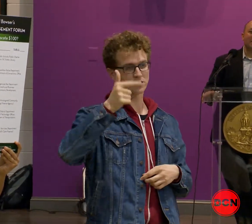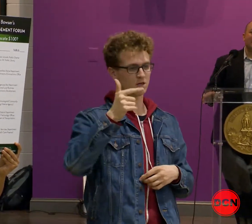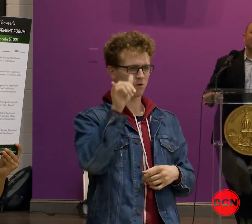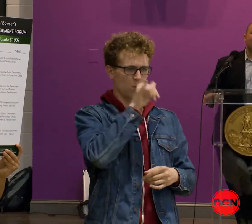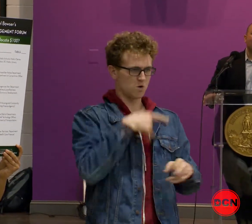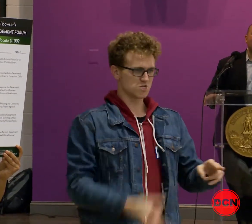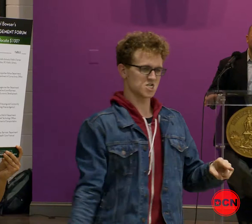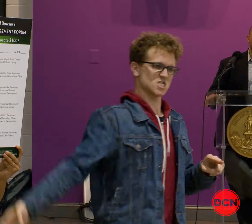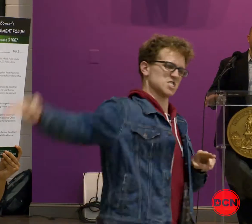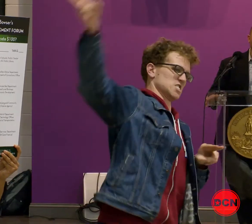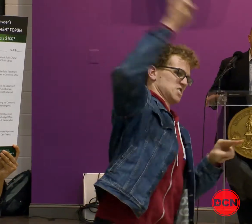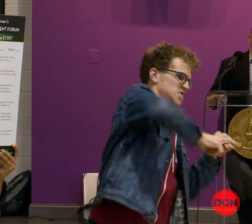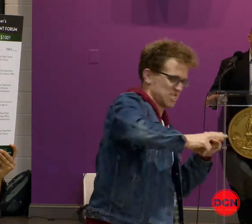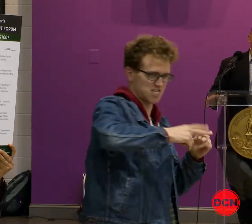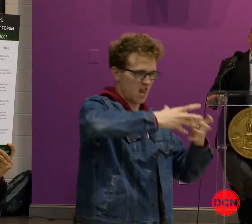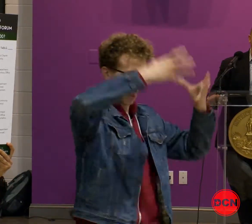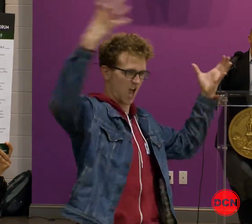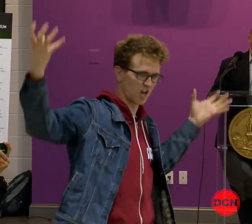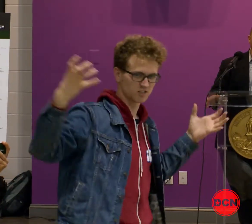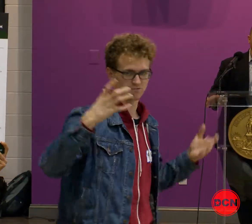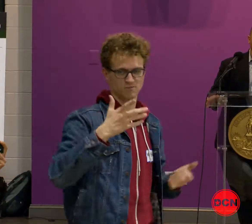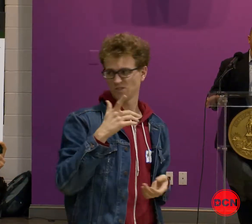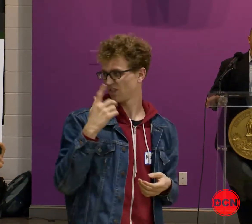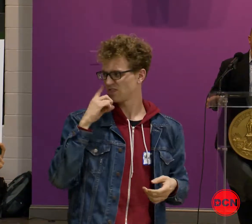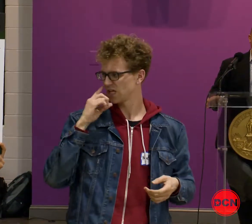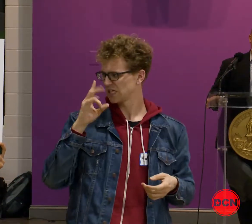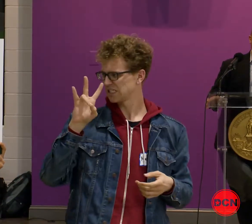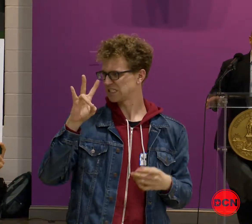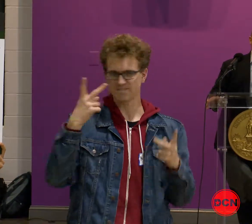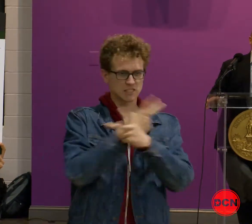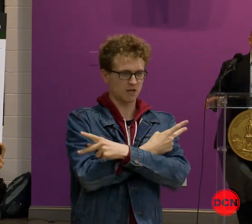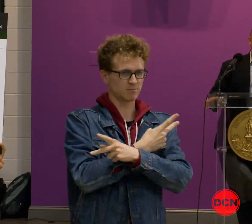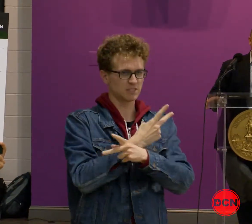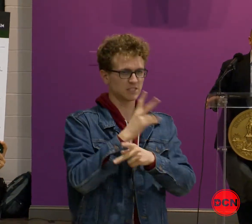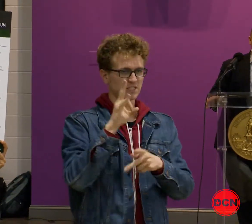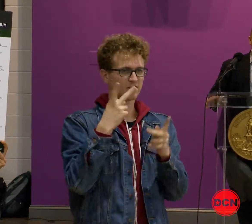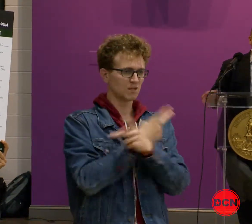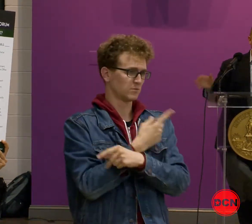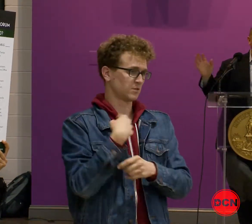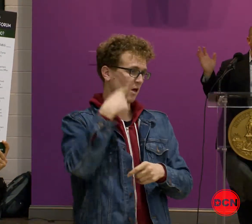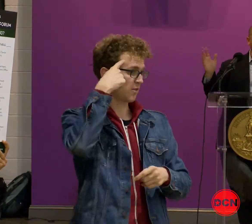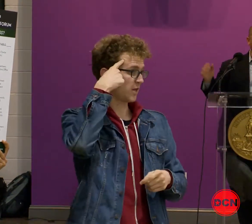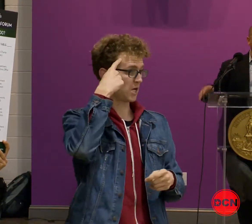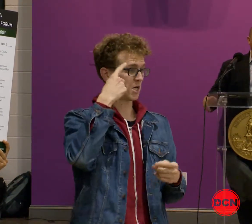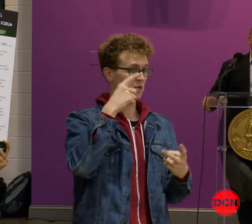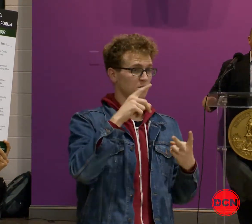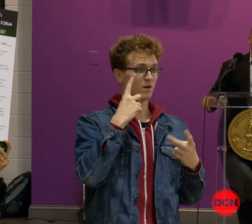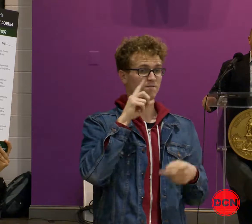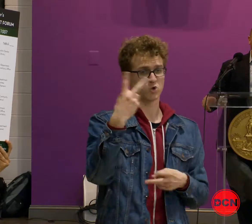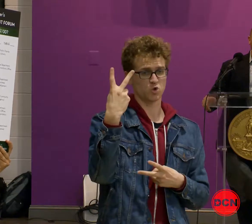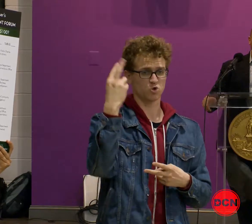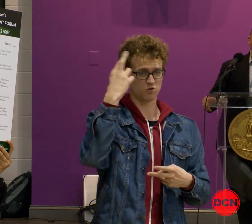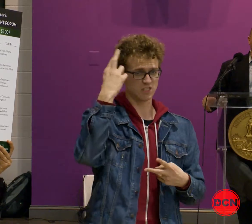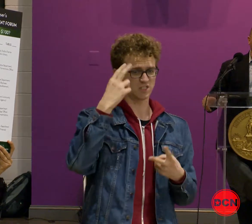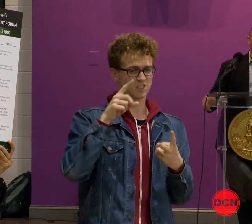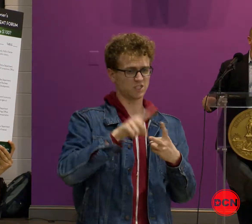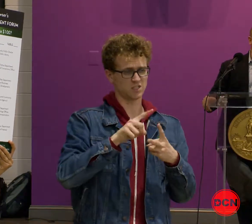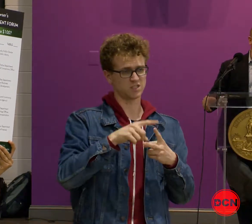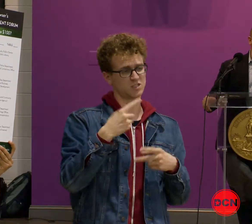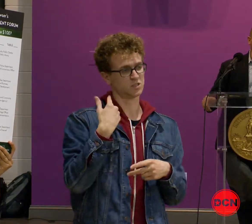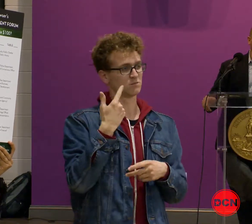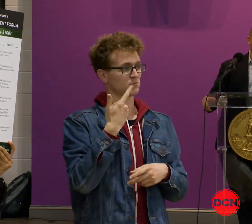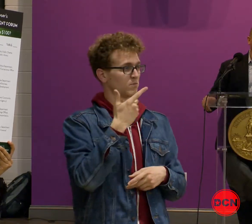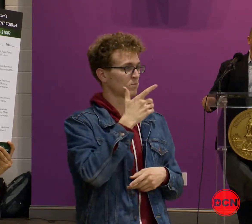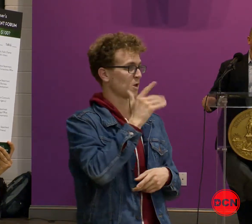And housing is another priority. We put $20 into housing. And I think that's very important for